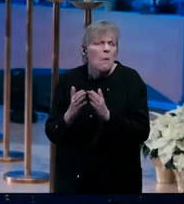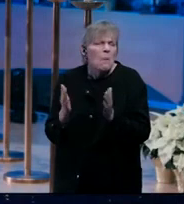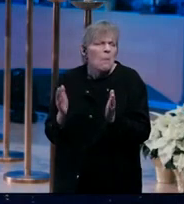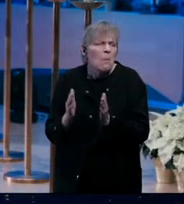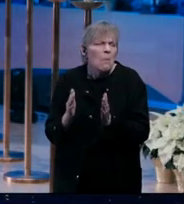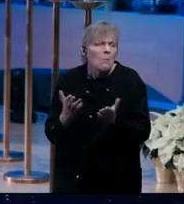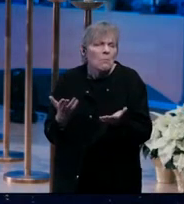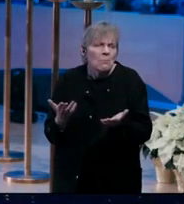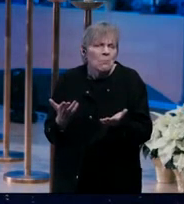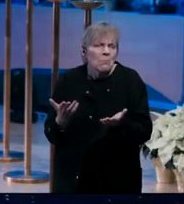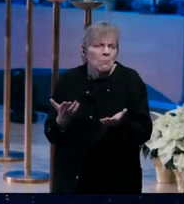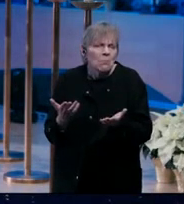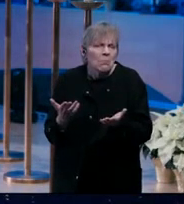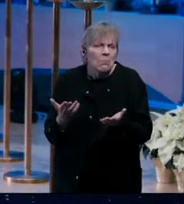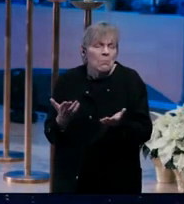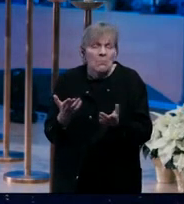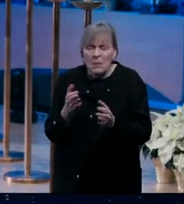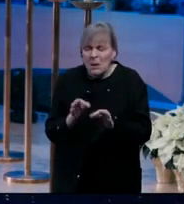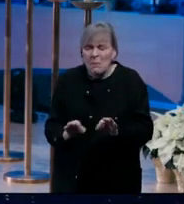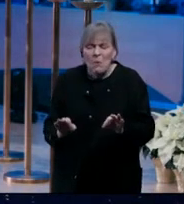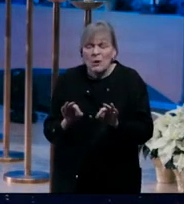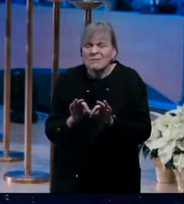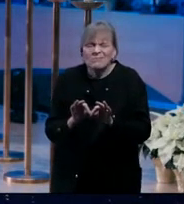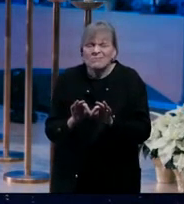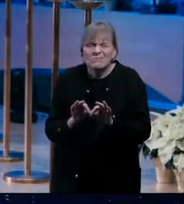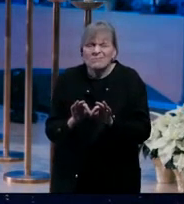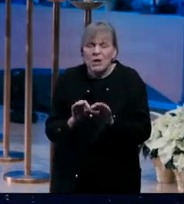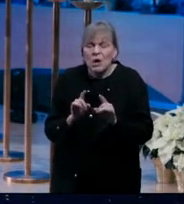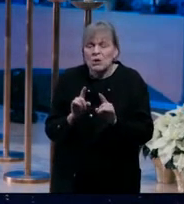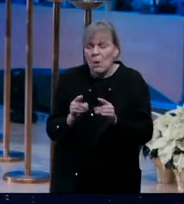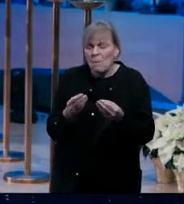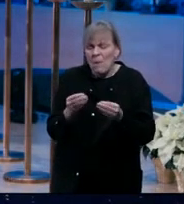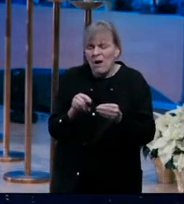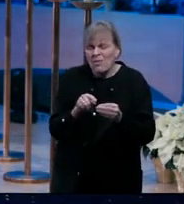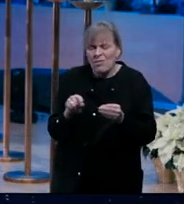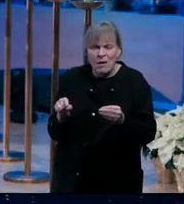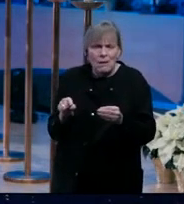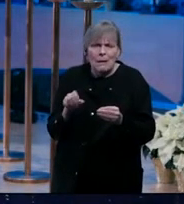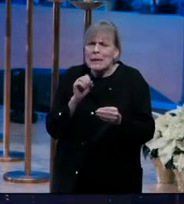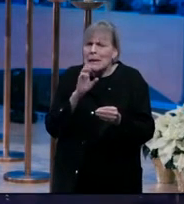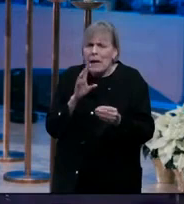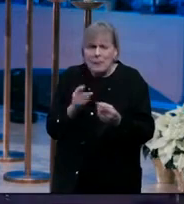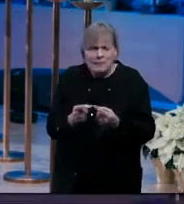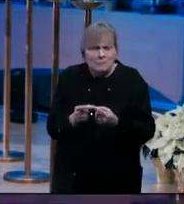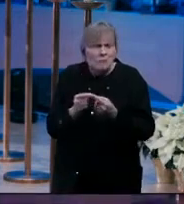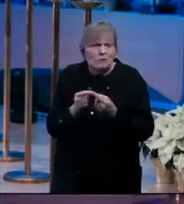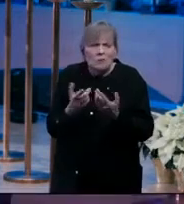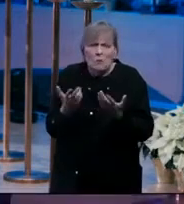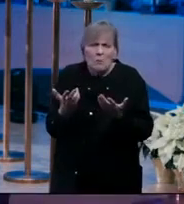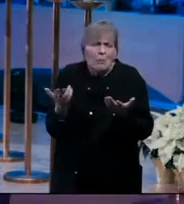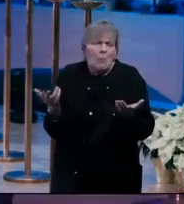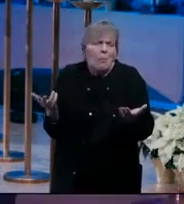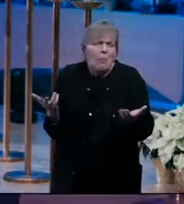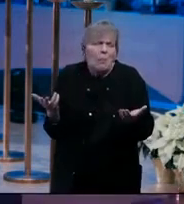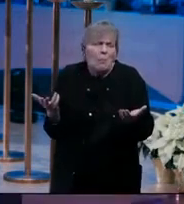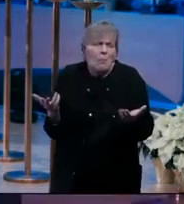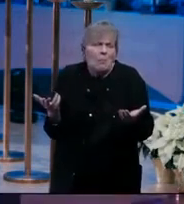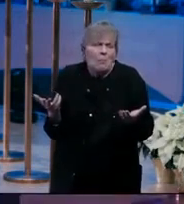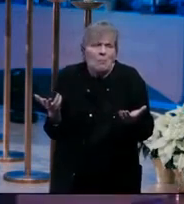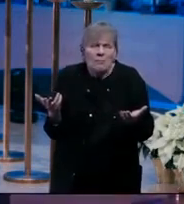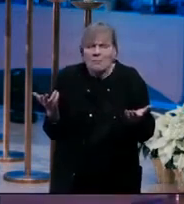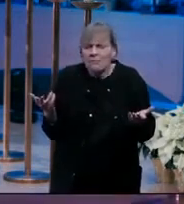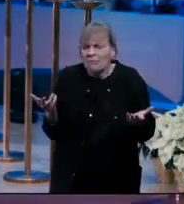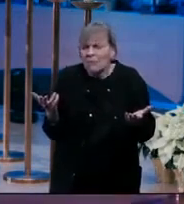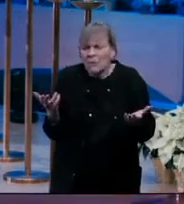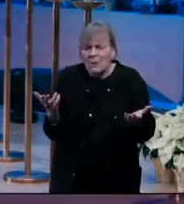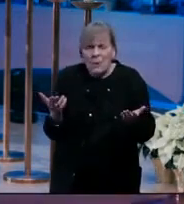village. It wasn't very important. If you were go to the markets there, they didn't have anything that stood out from the region that they were